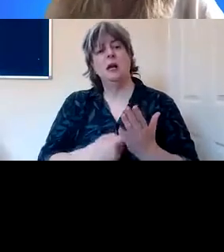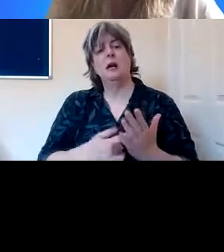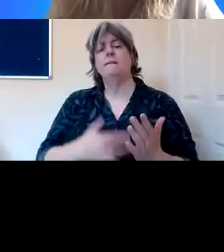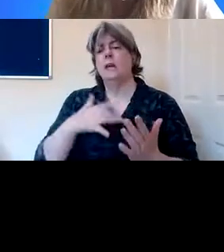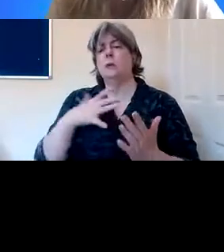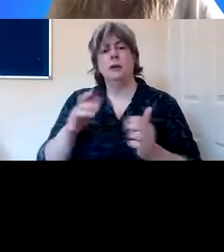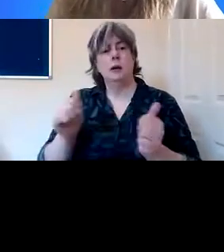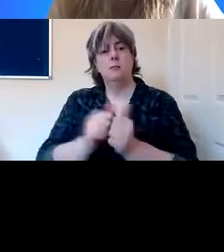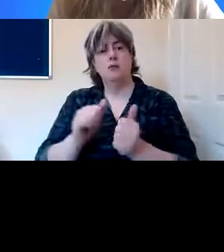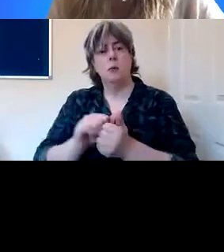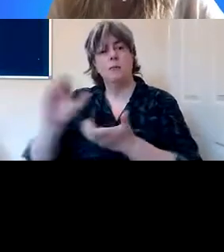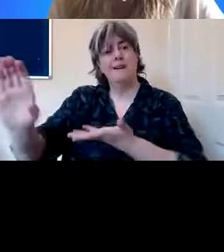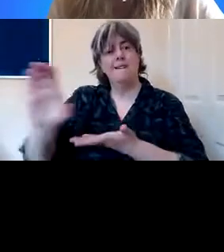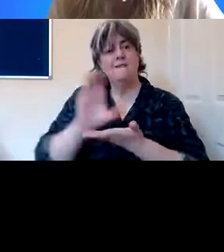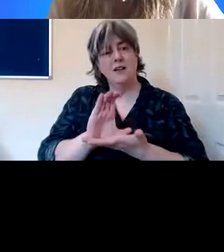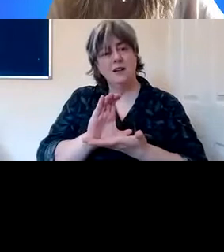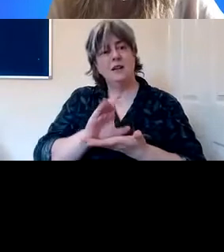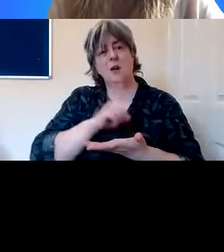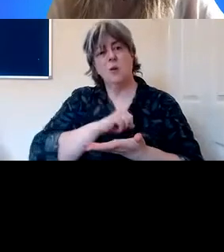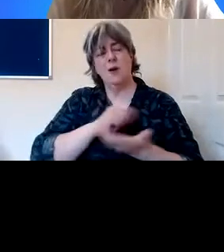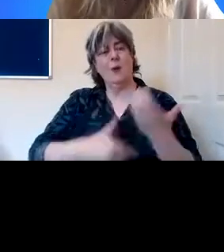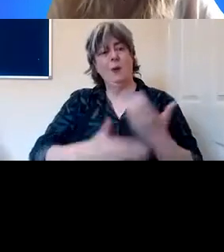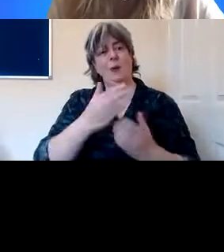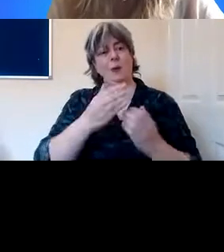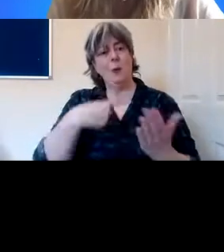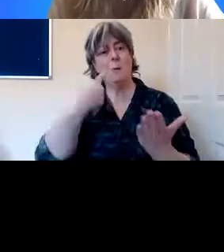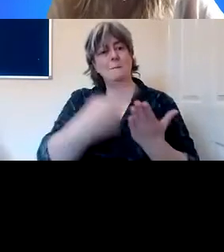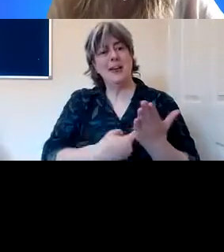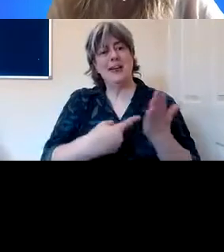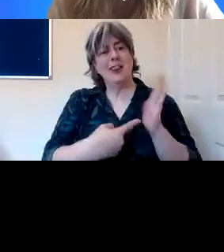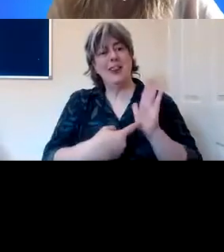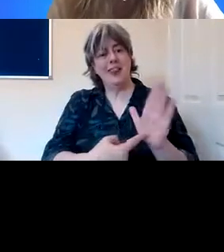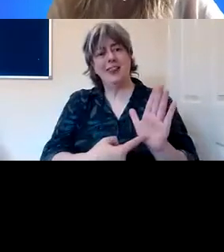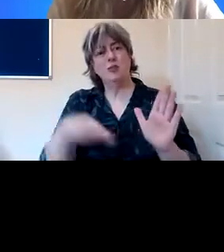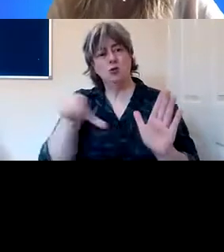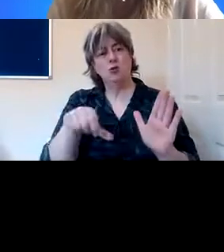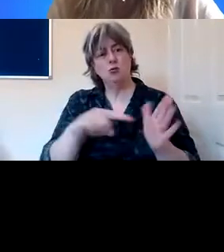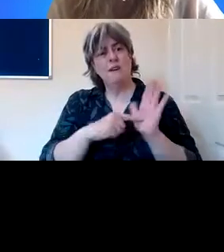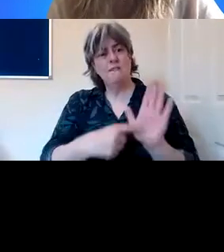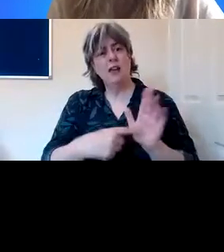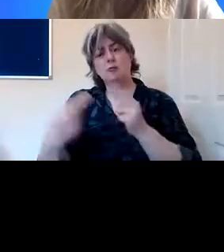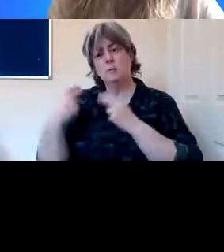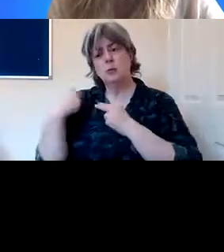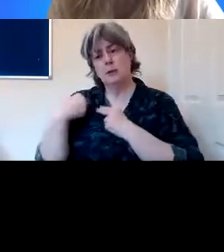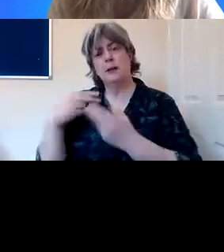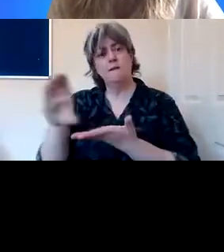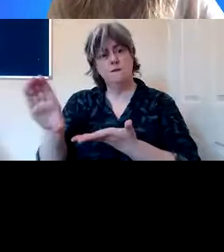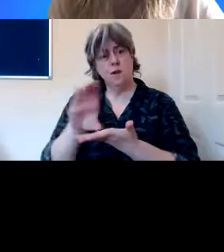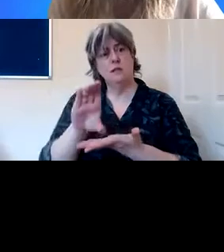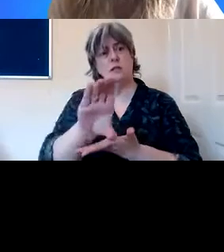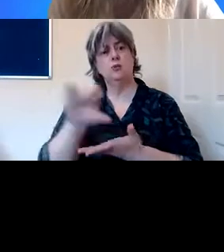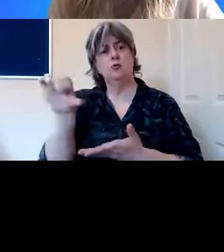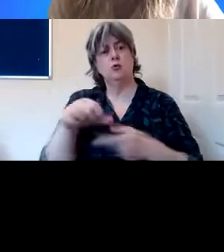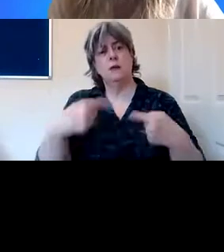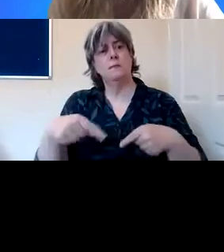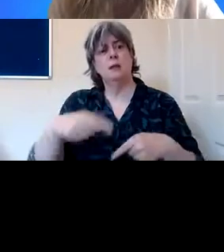to reflect the responsibilities of the new bill, and that funding must be available to schools. Education reform